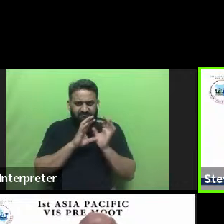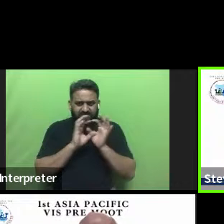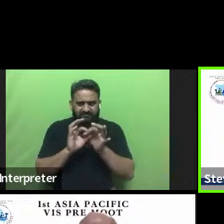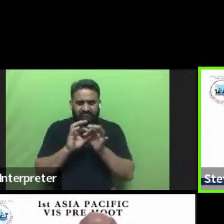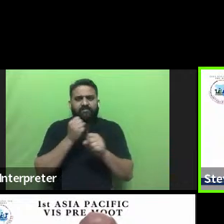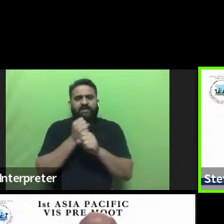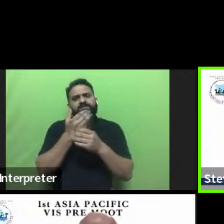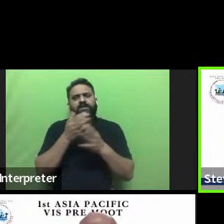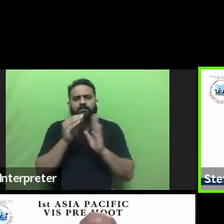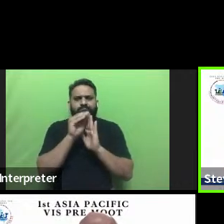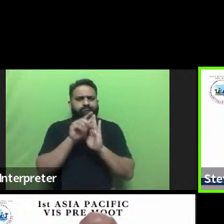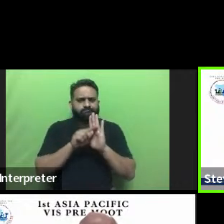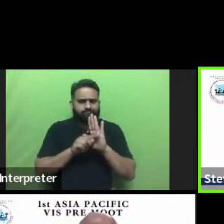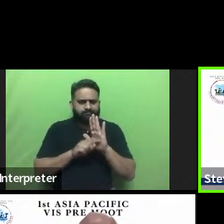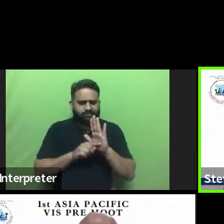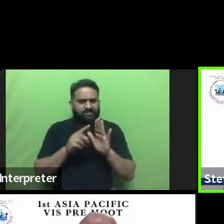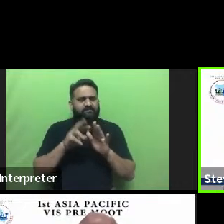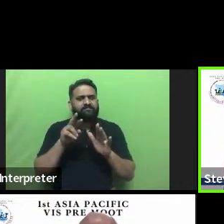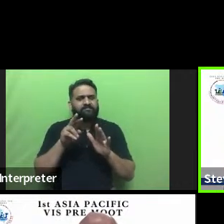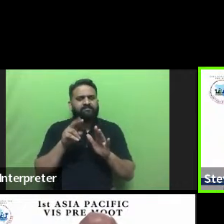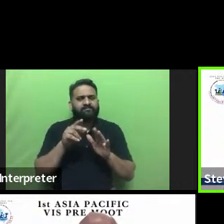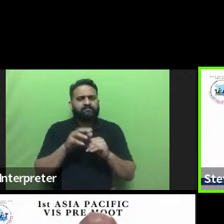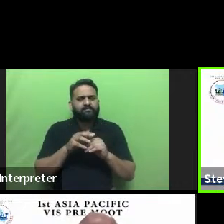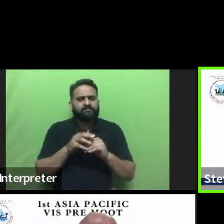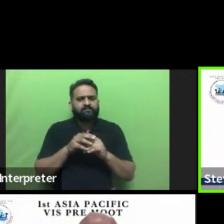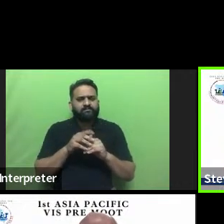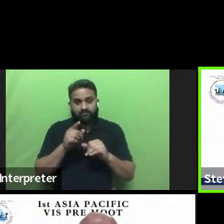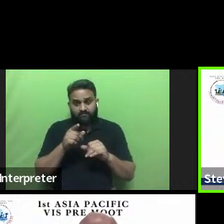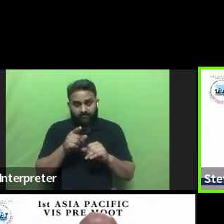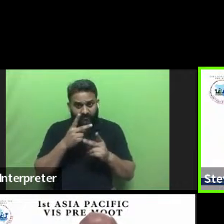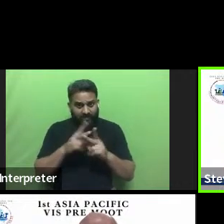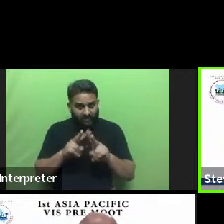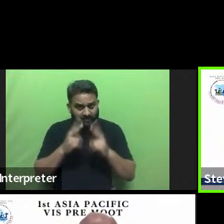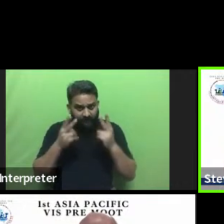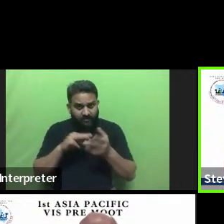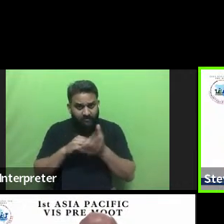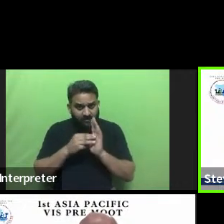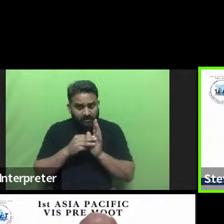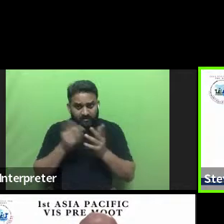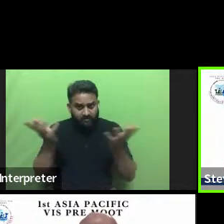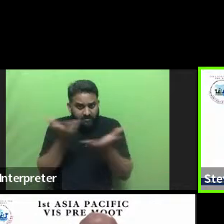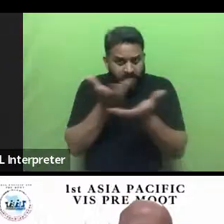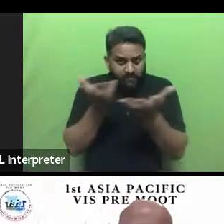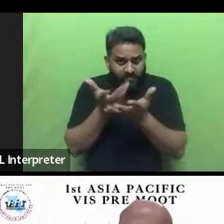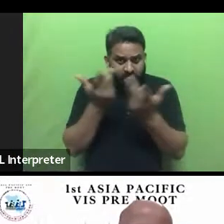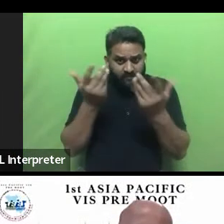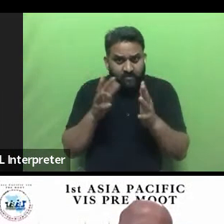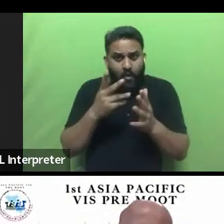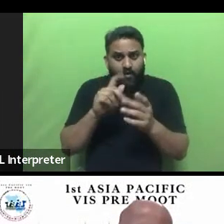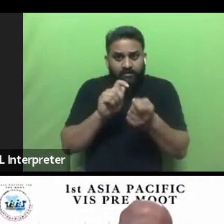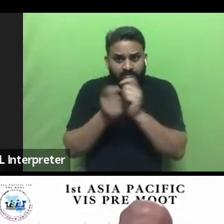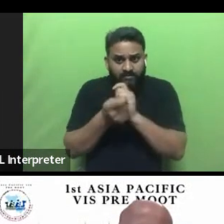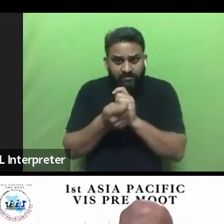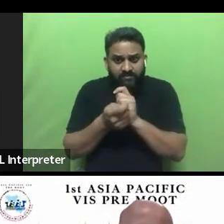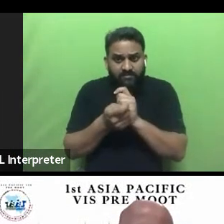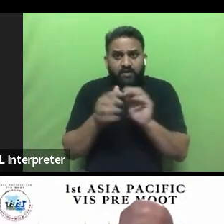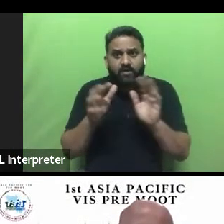and the arbitration clause there, but was that different from what the parties had discussed? So is it a change or just